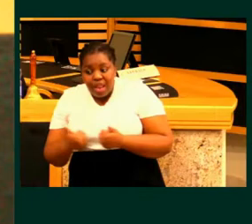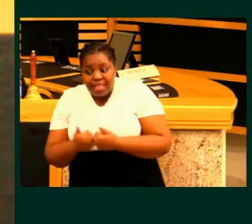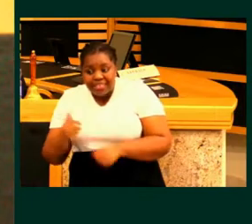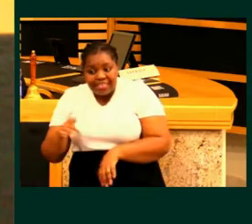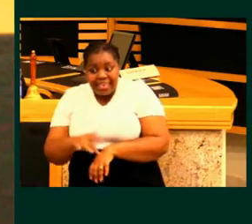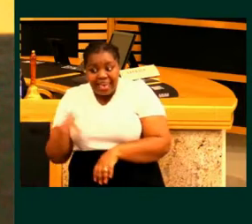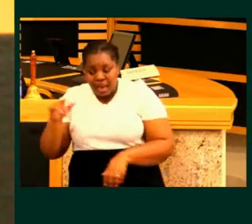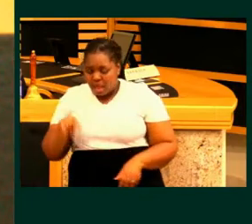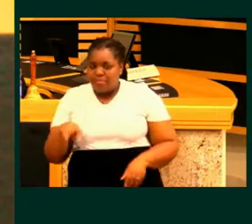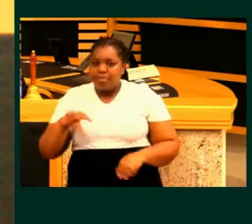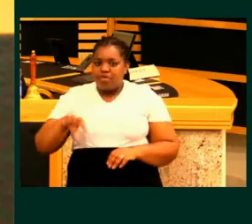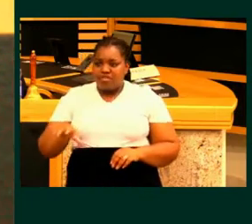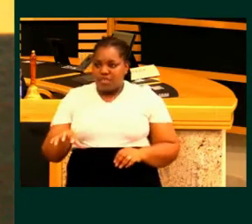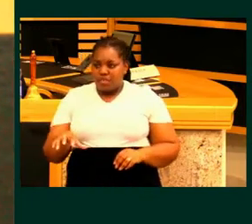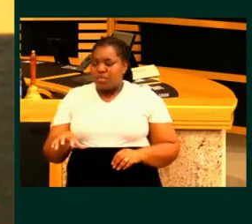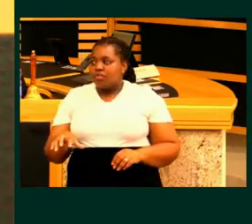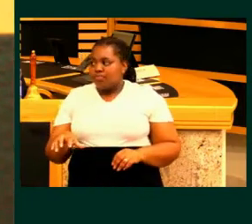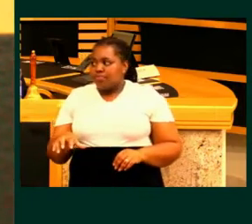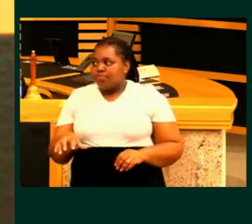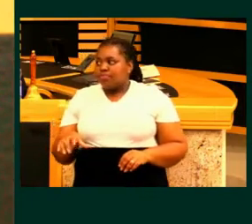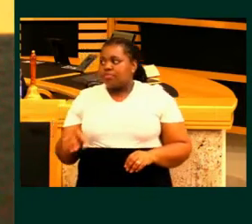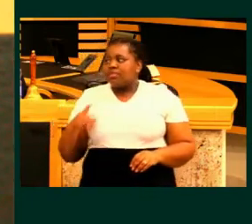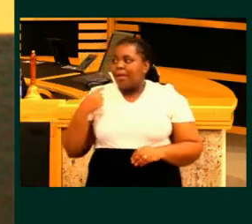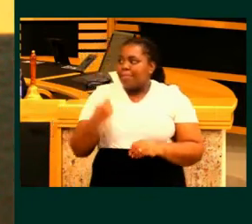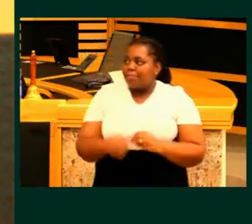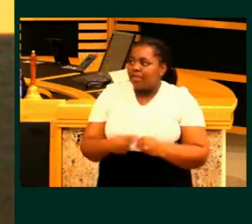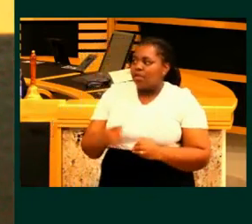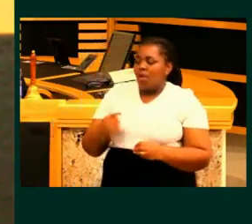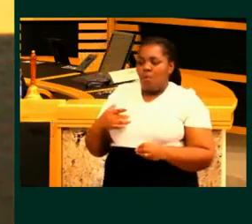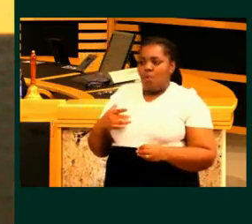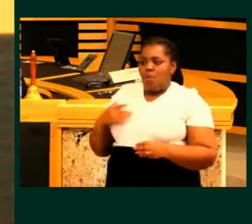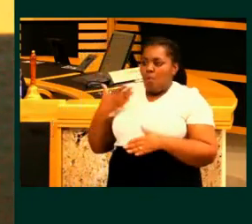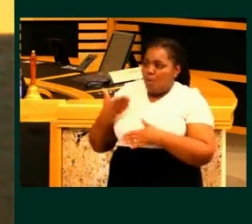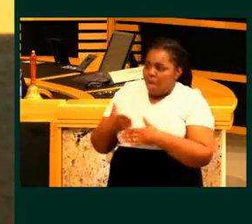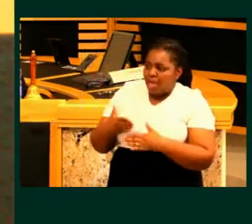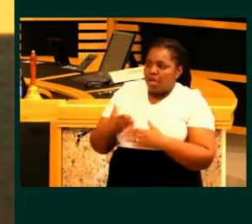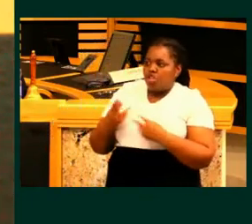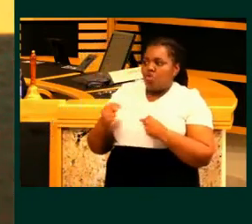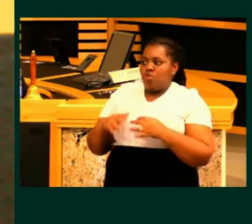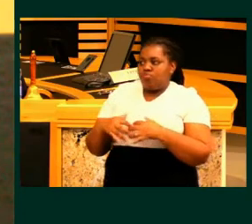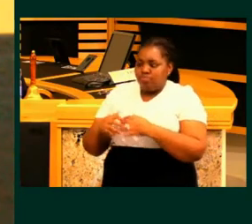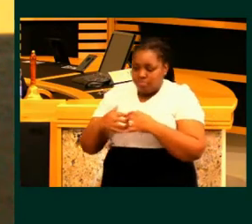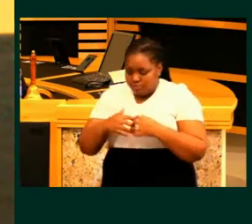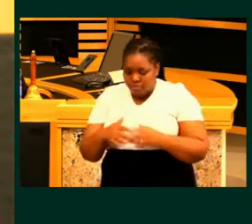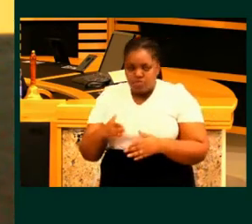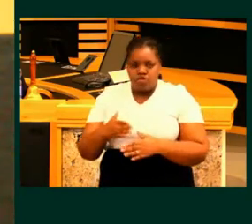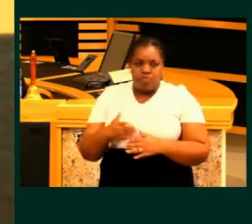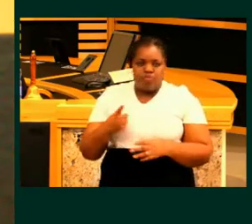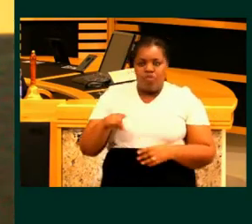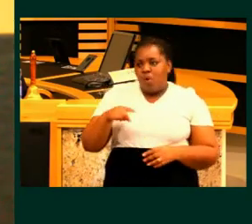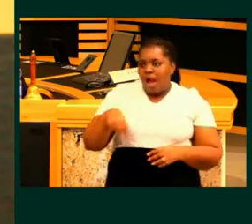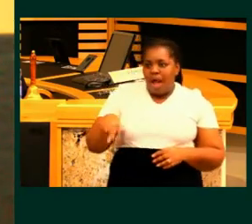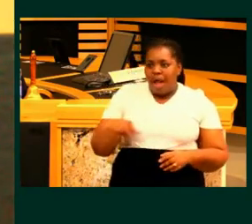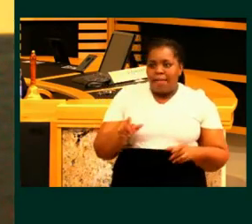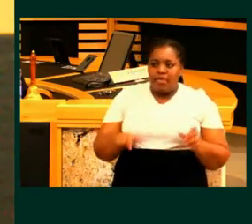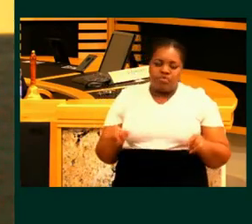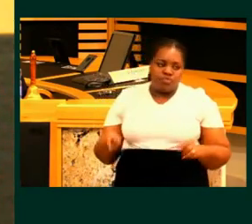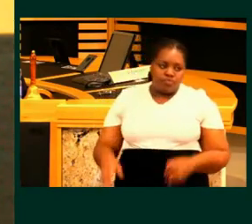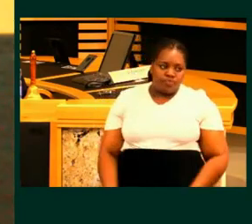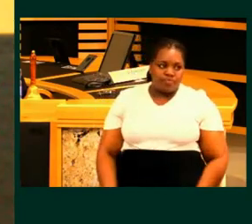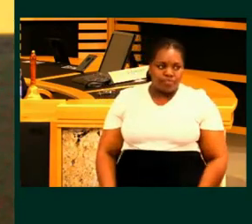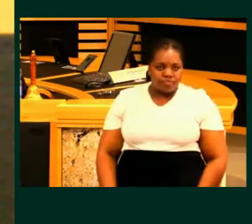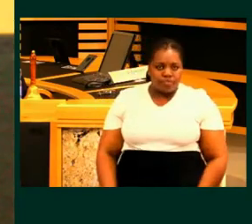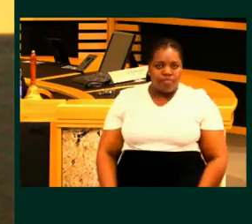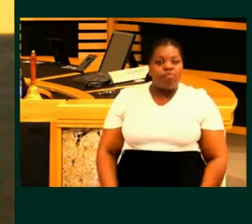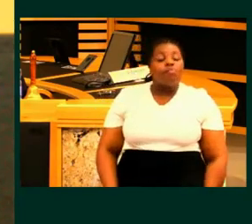the province is about the generation of new work new job creation of jobs for our people